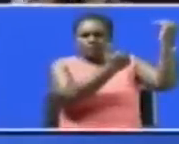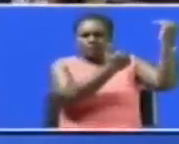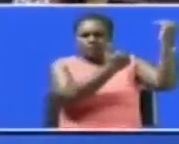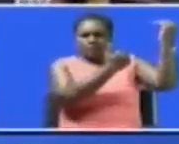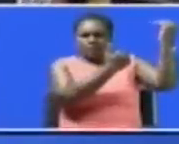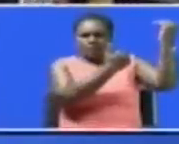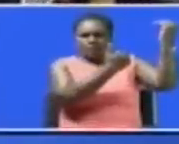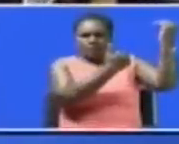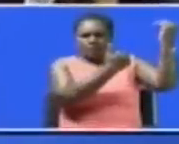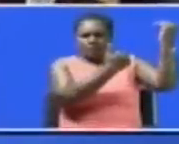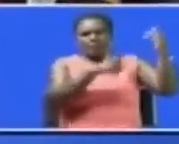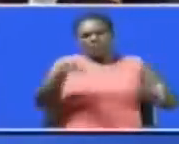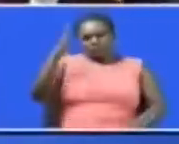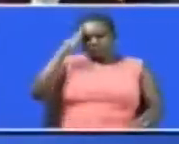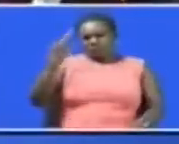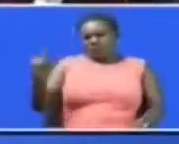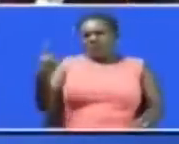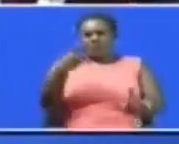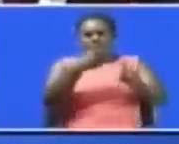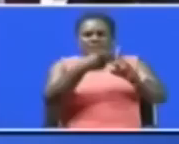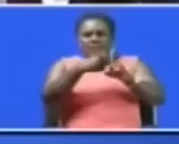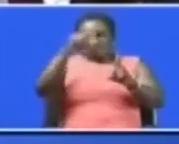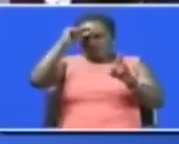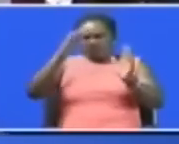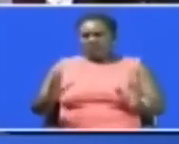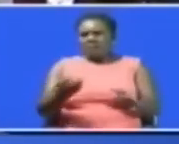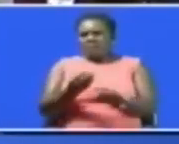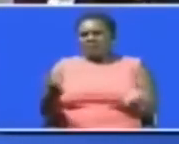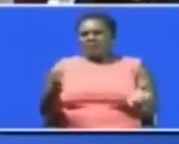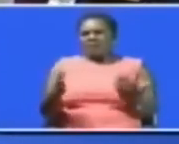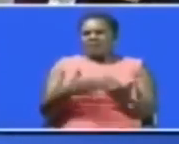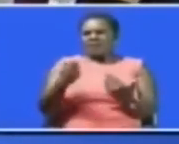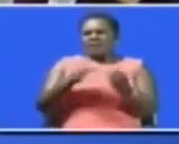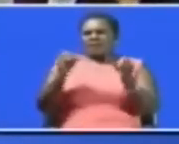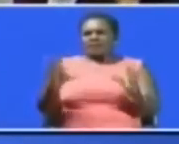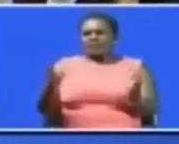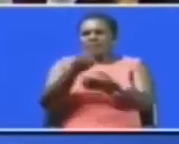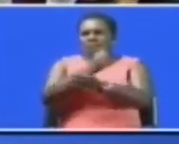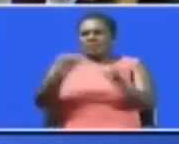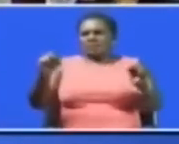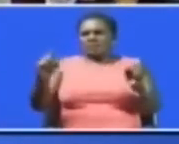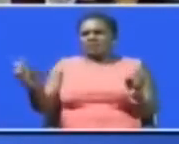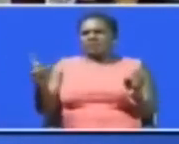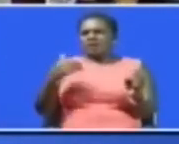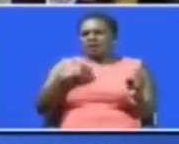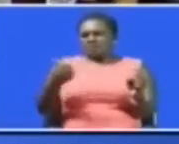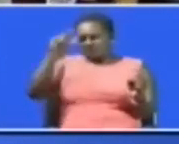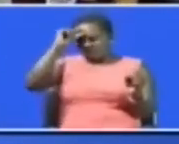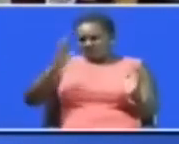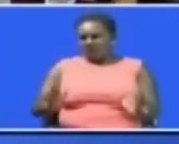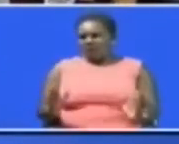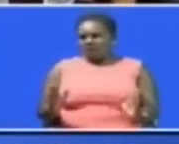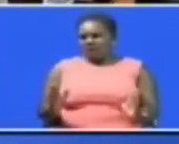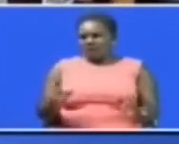that it can, you know, the first term of governors. Many people are saying, ah, we don't care now what happens in Nairobi, we have our governor